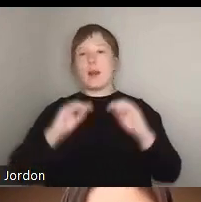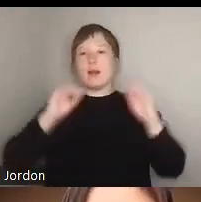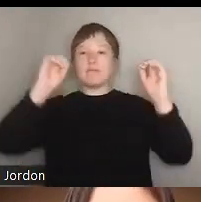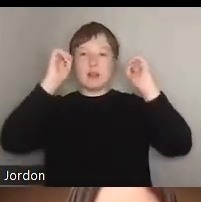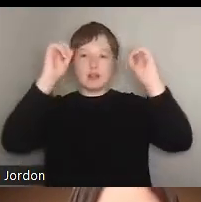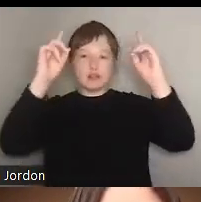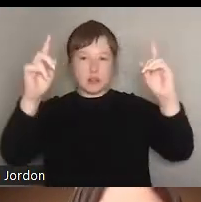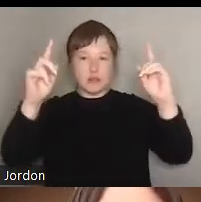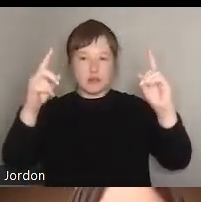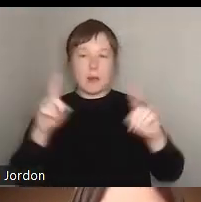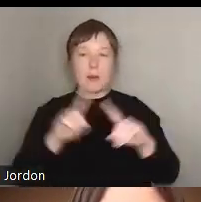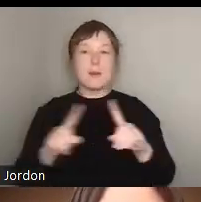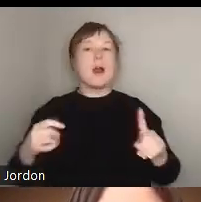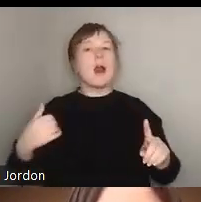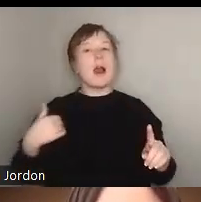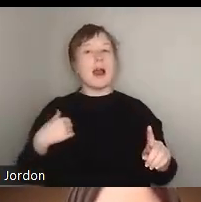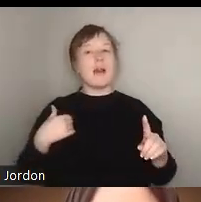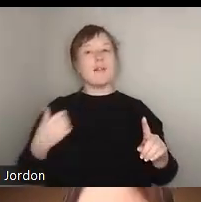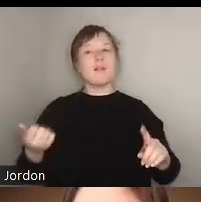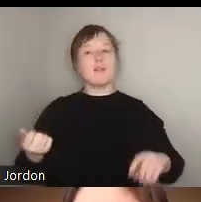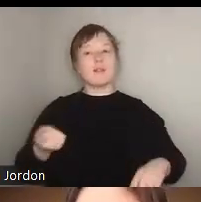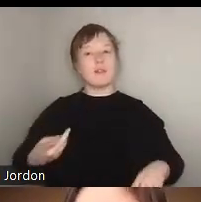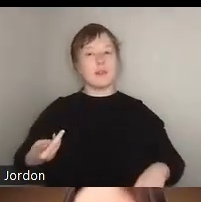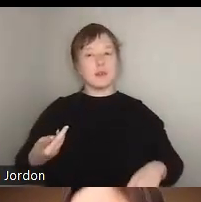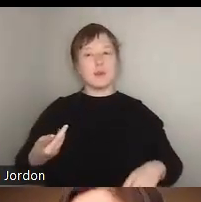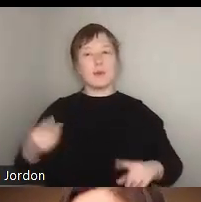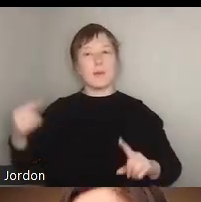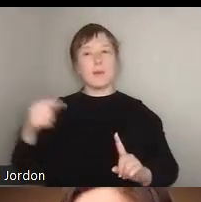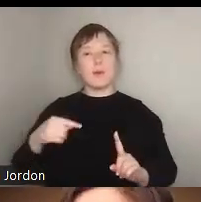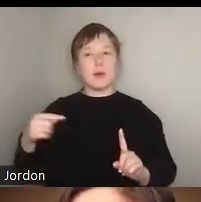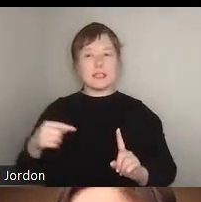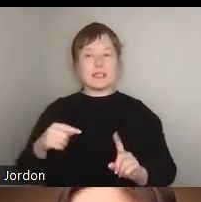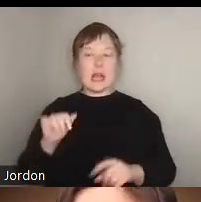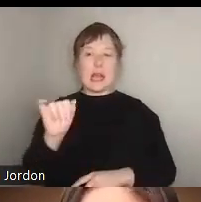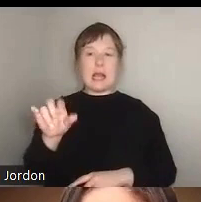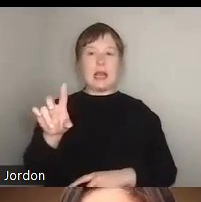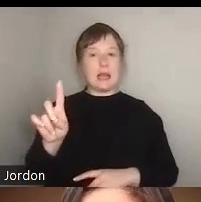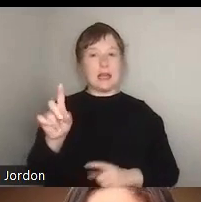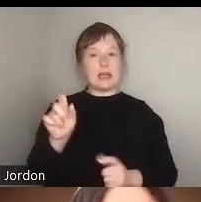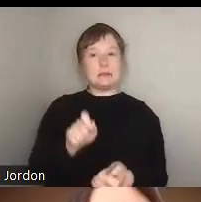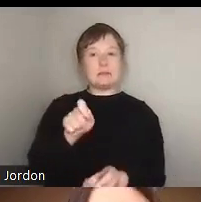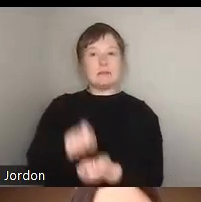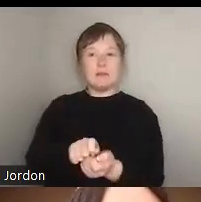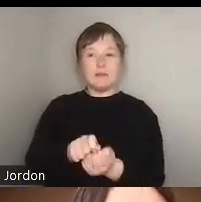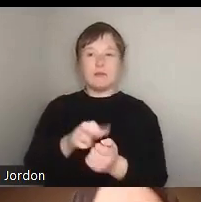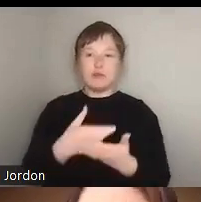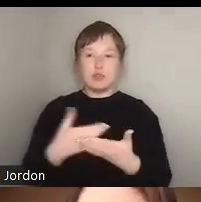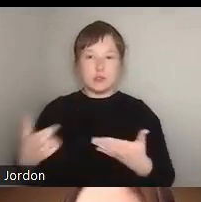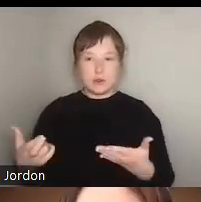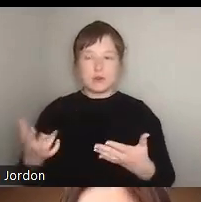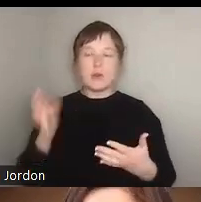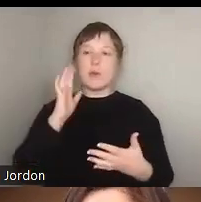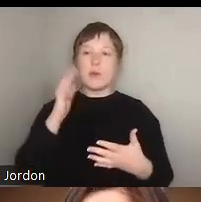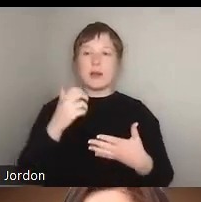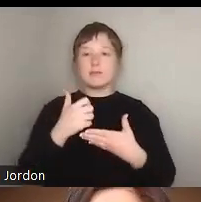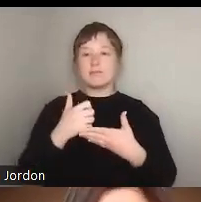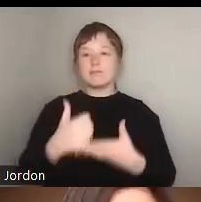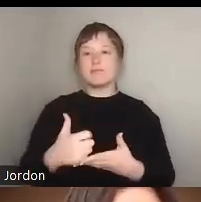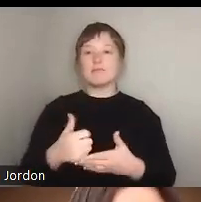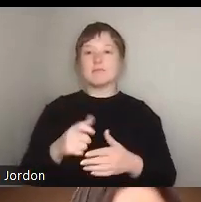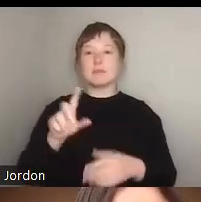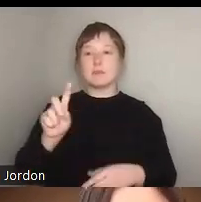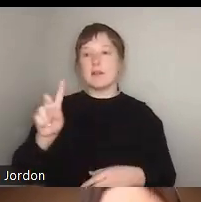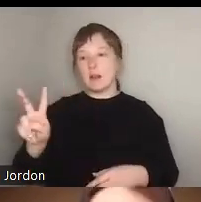but also I have some links to Indiana-specific resources that have to do with domestic violence